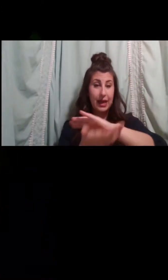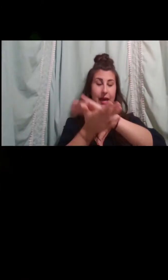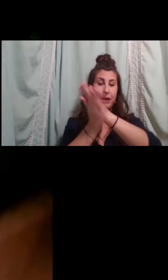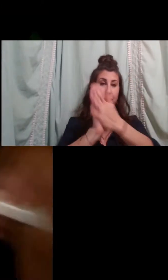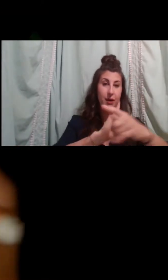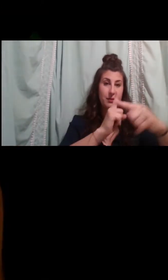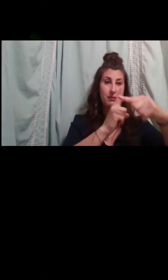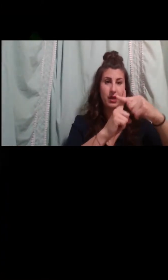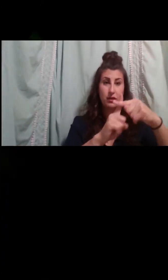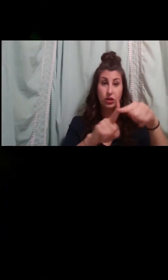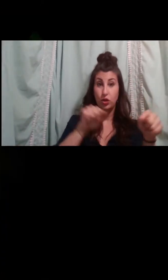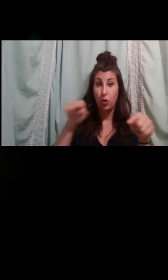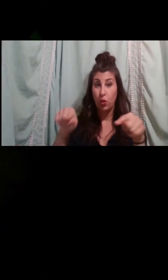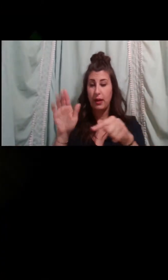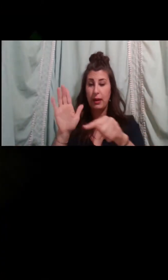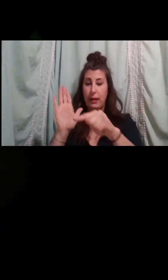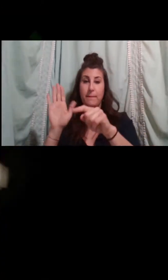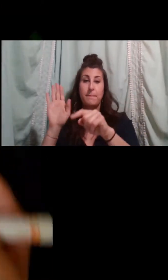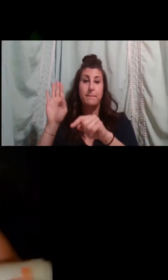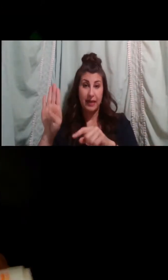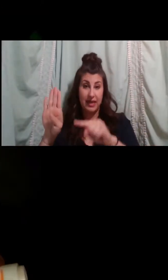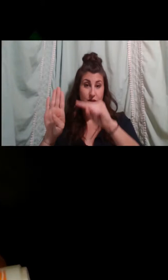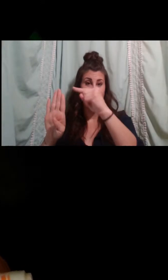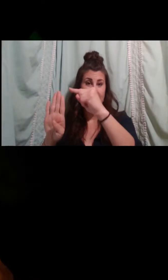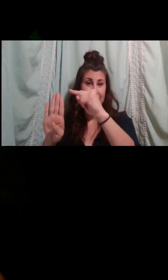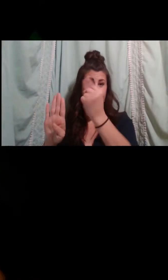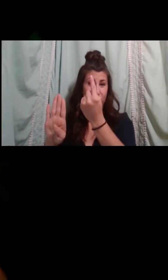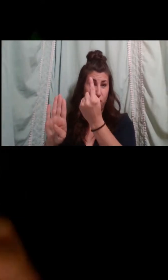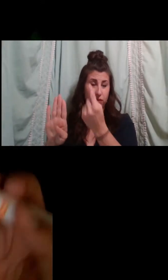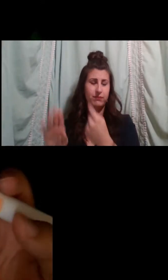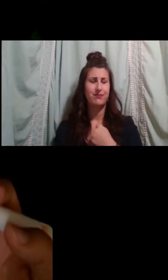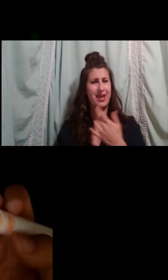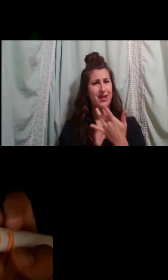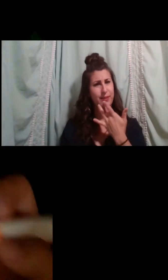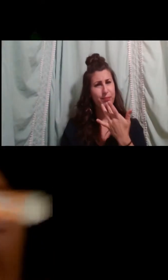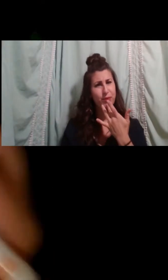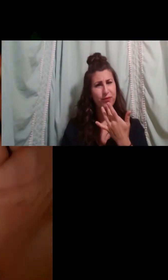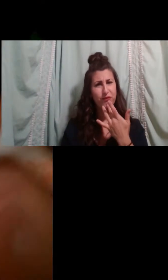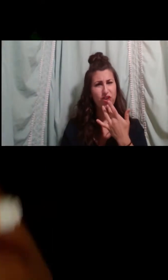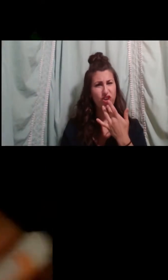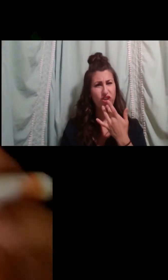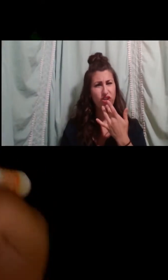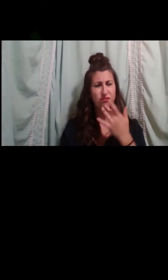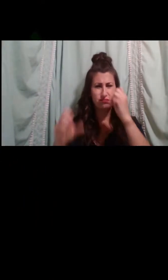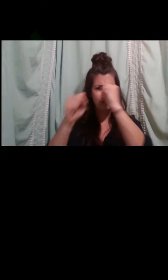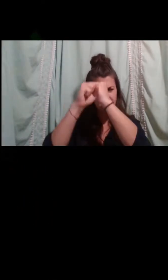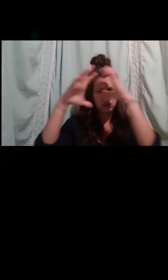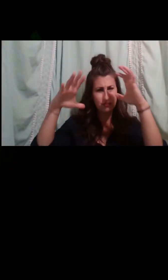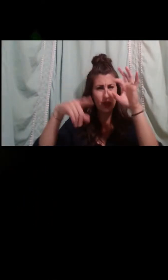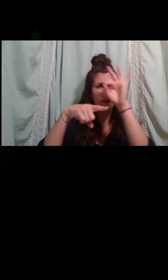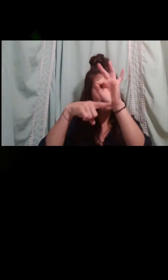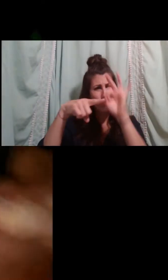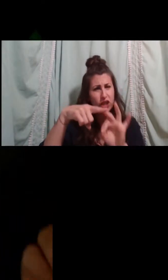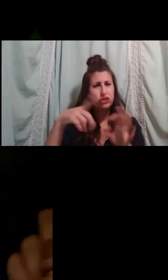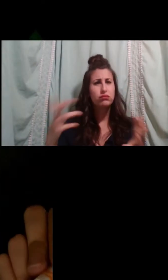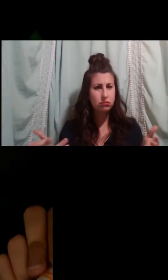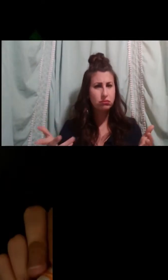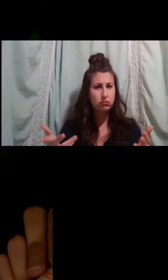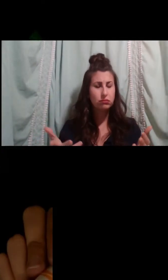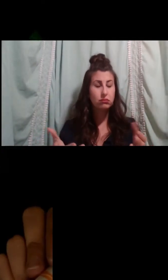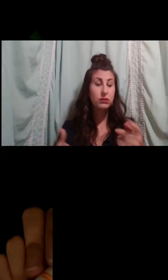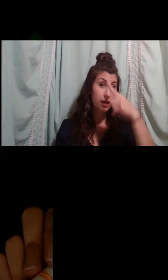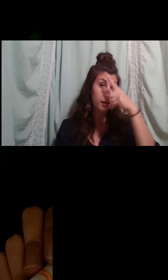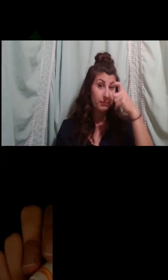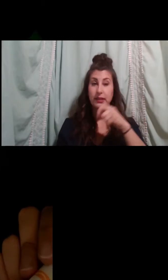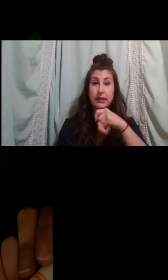here. I had b to the negative 1. I like to think of this as a fraction. So you can think of it like